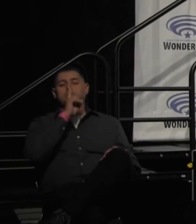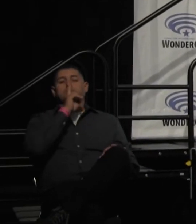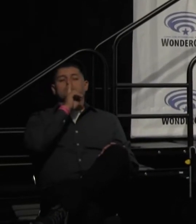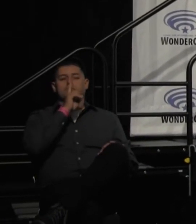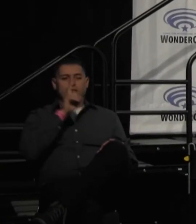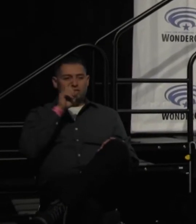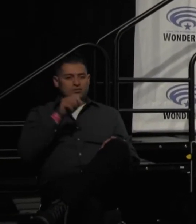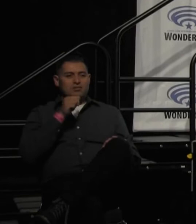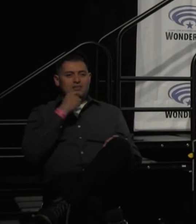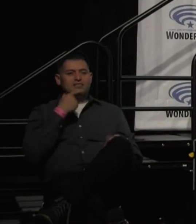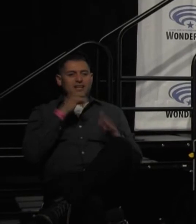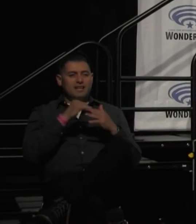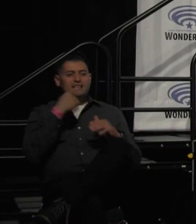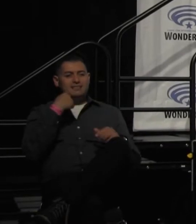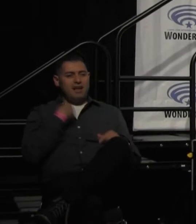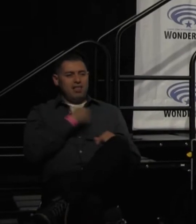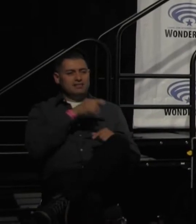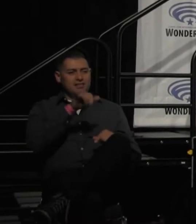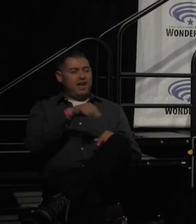You know, tell us that.